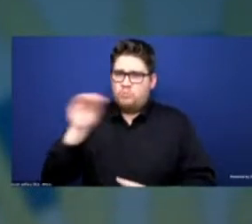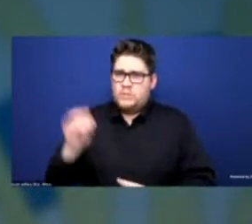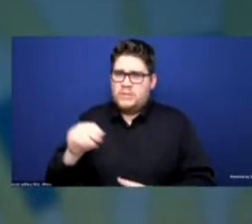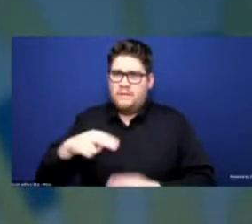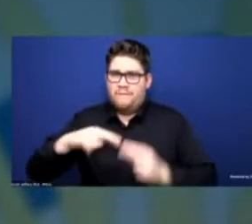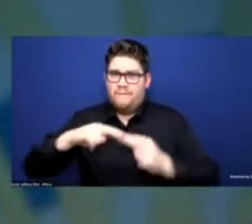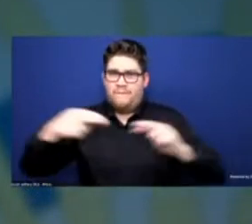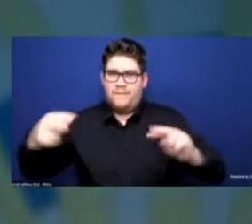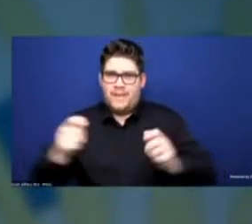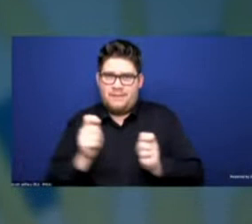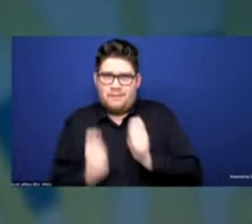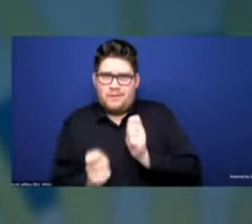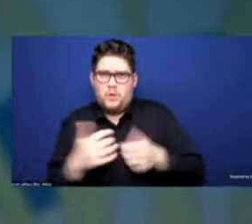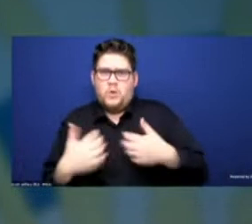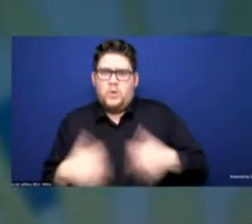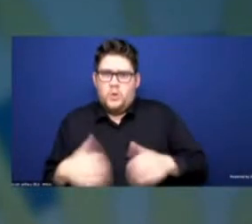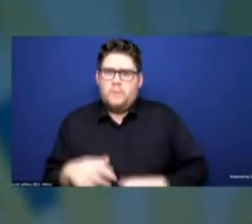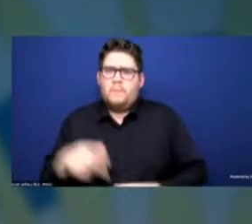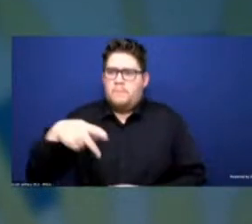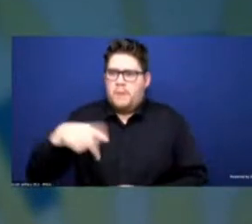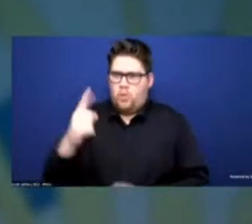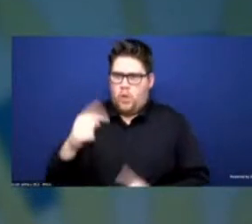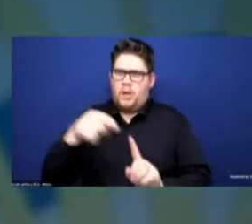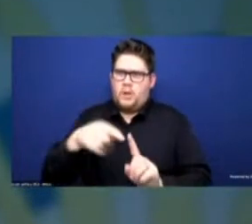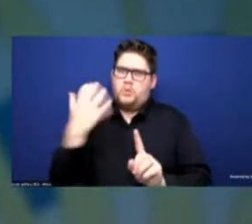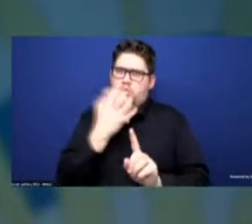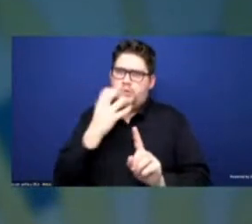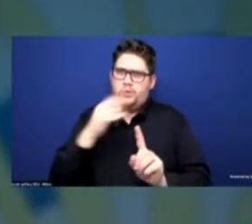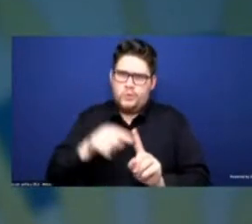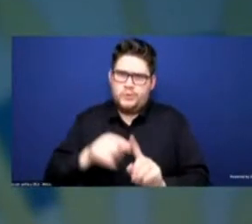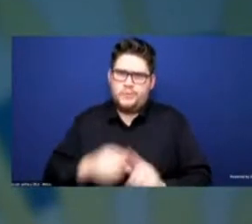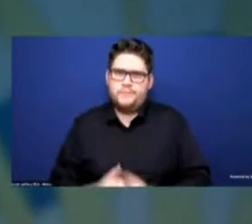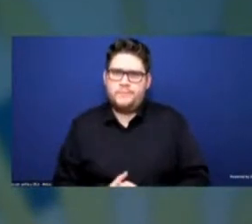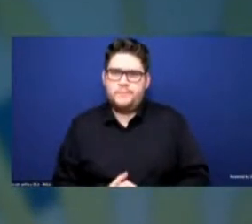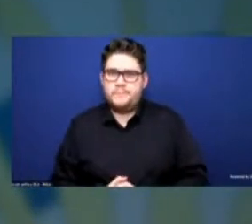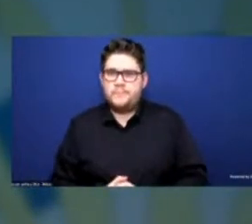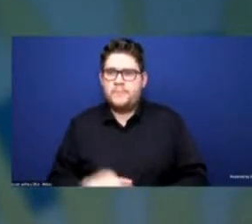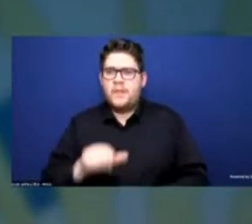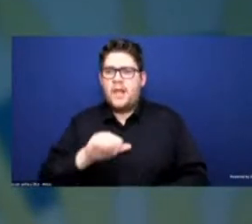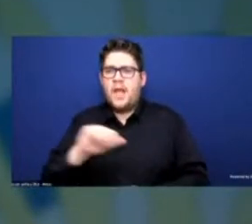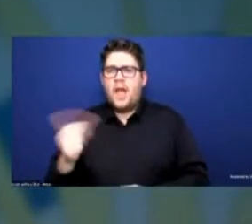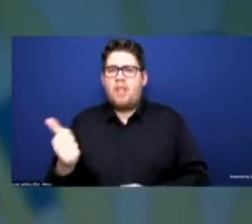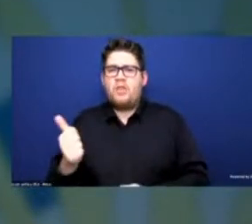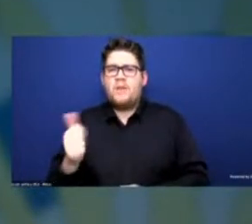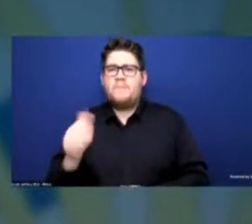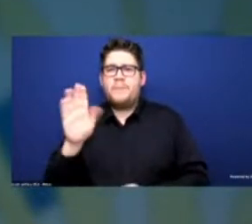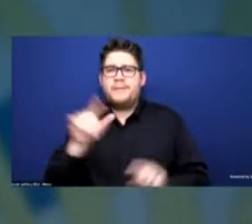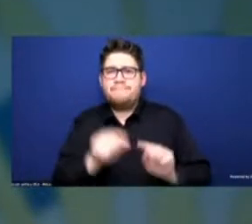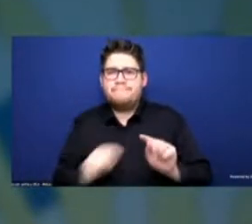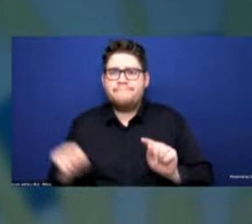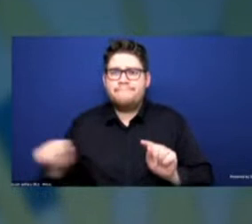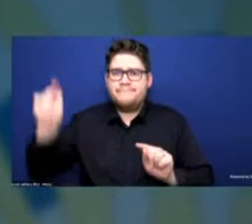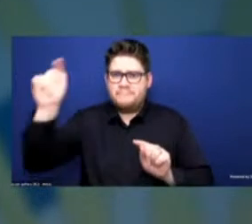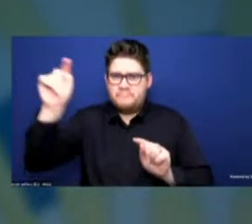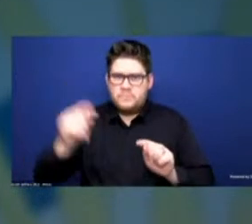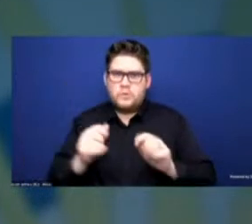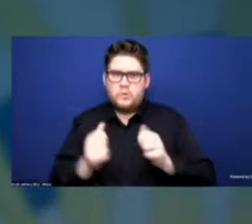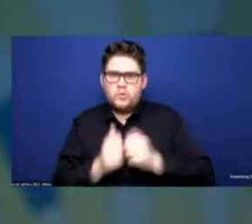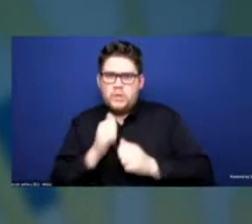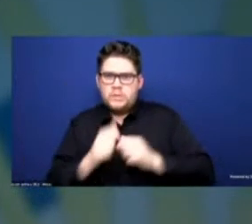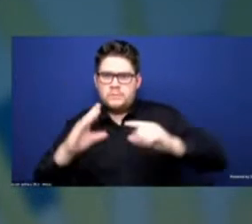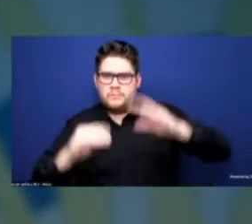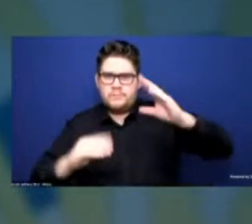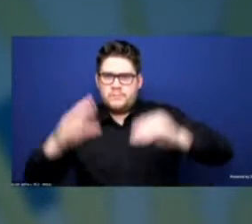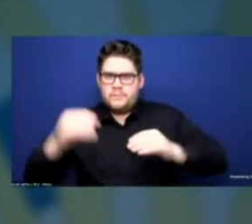P1. When we look at other parts of the province, the proportion of variants causing illness varies and is